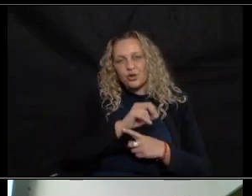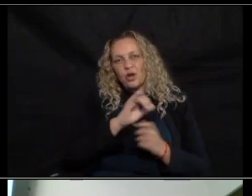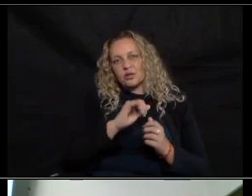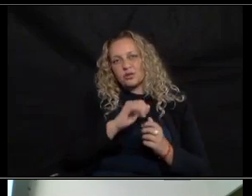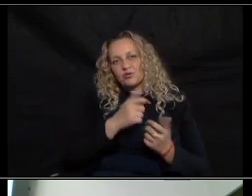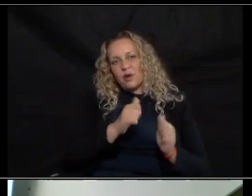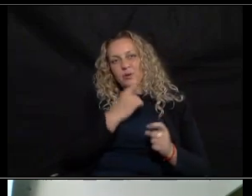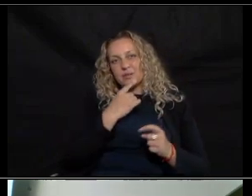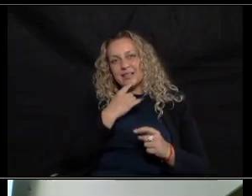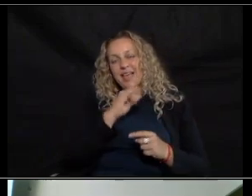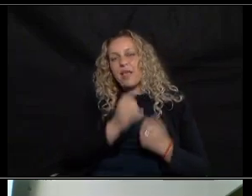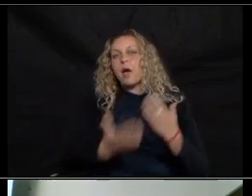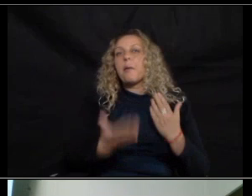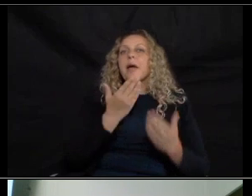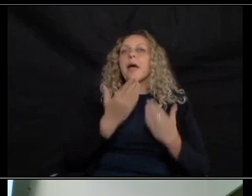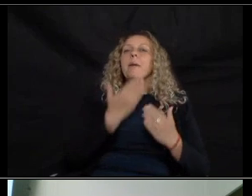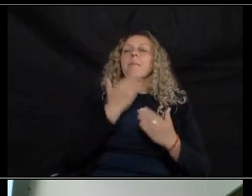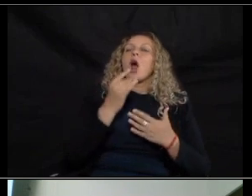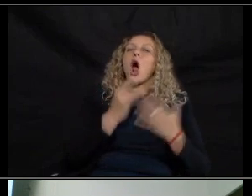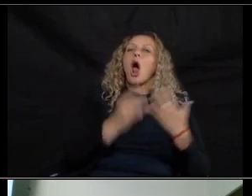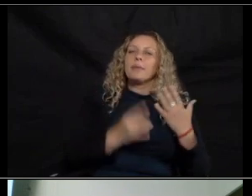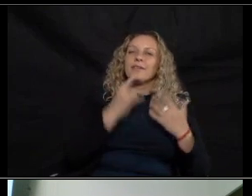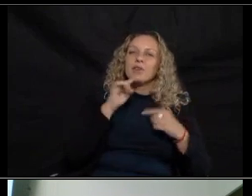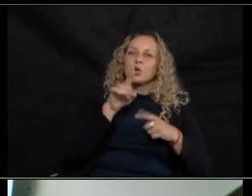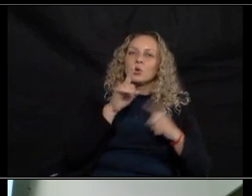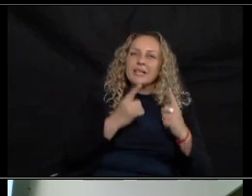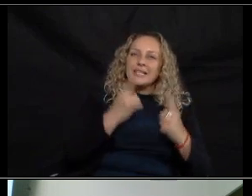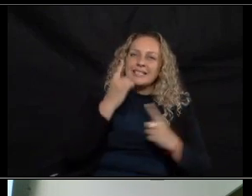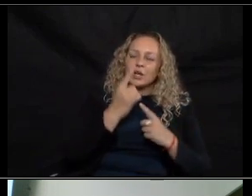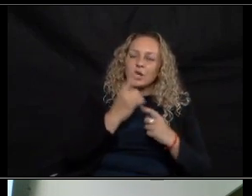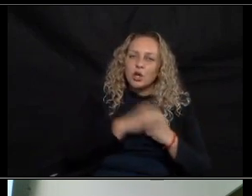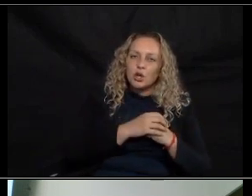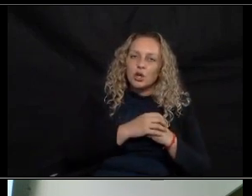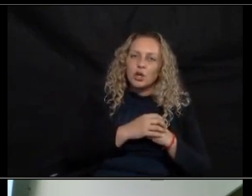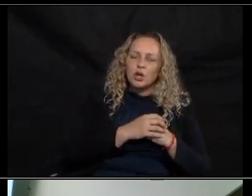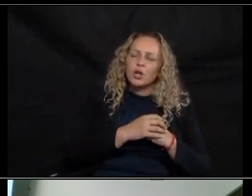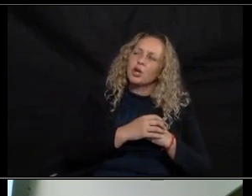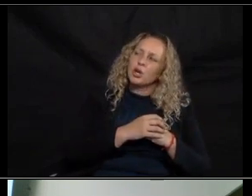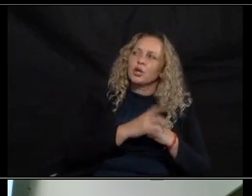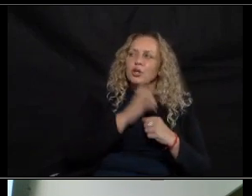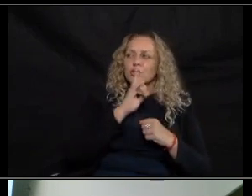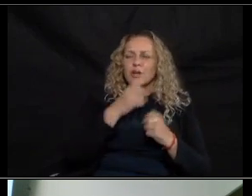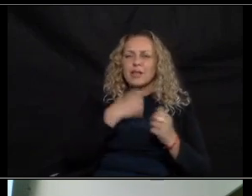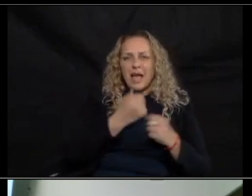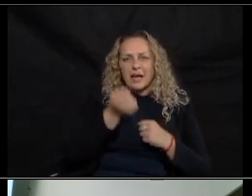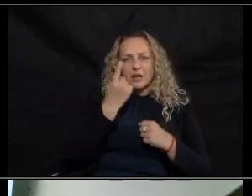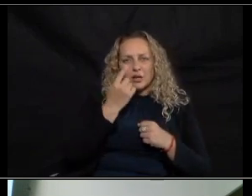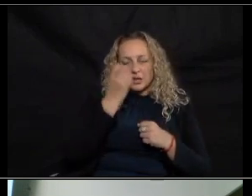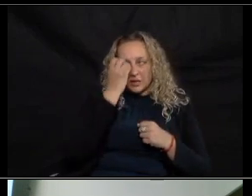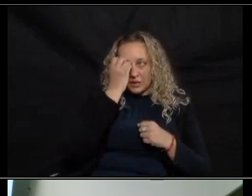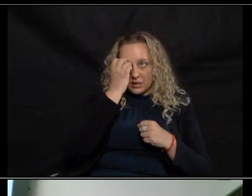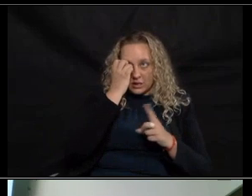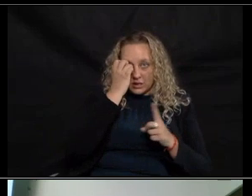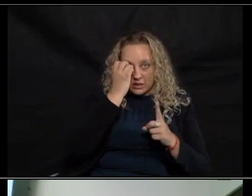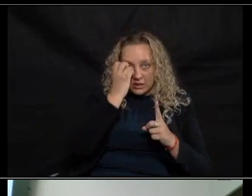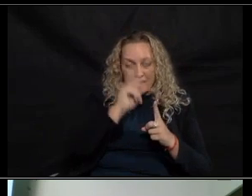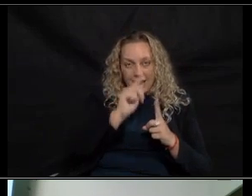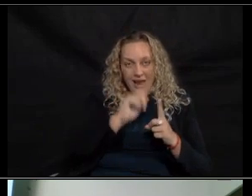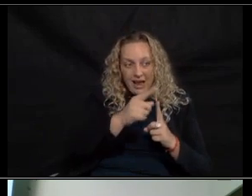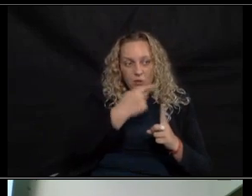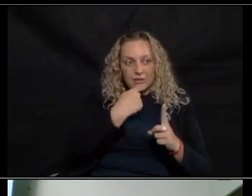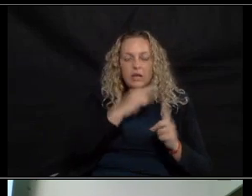say is that there may be a better option for you to consider. Certainly, I understand what Commissioner Katz has just said, and those